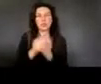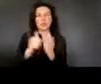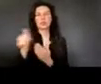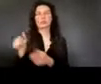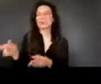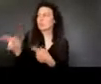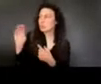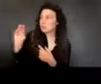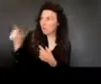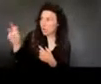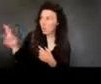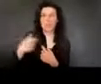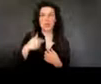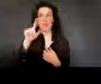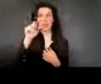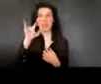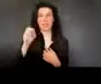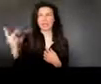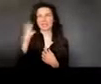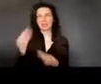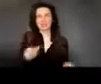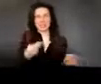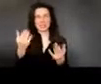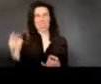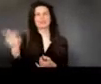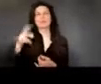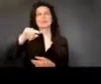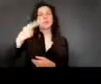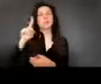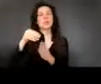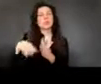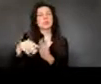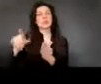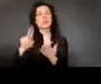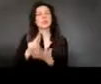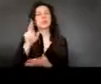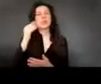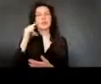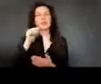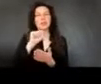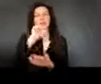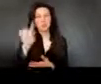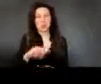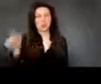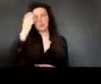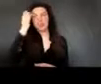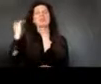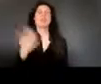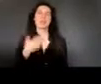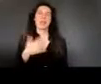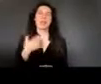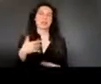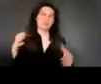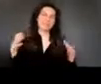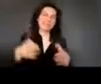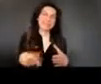both PhD students at the University of California, Santa Cruz, and we are incredibly excited to be with you all here today as part of Refract Journal's very first symposium and